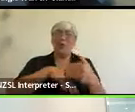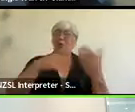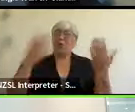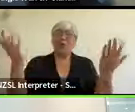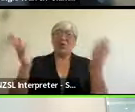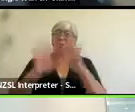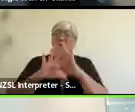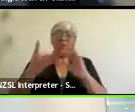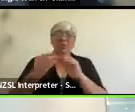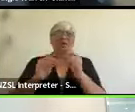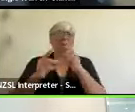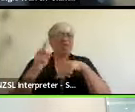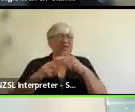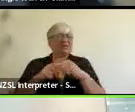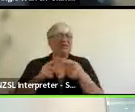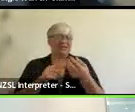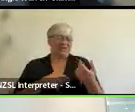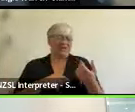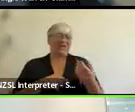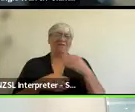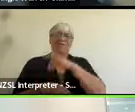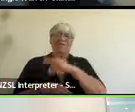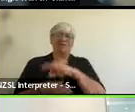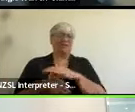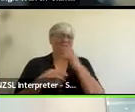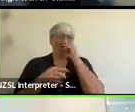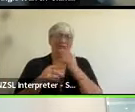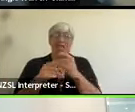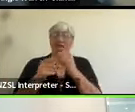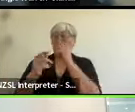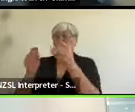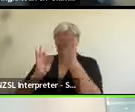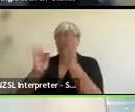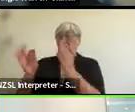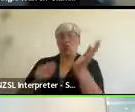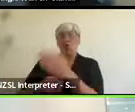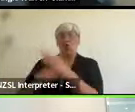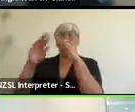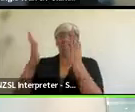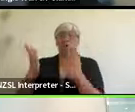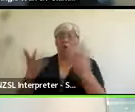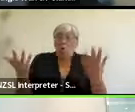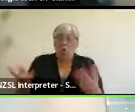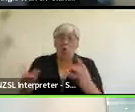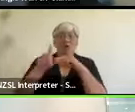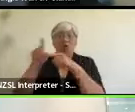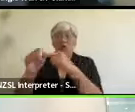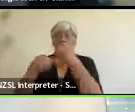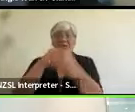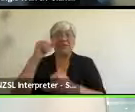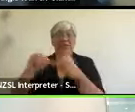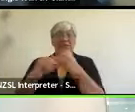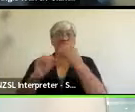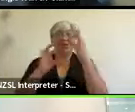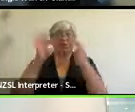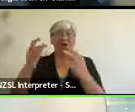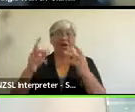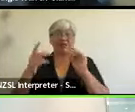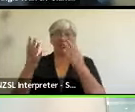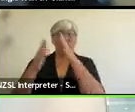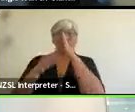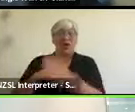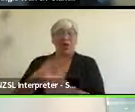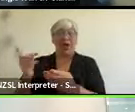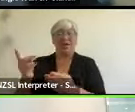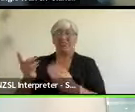long-term investment. So if you modify places for universal design or build them for universal design in the first place, then you don't really